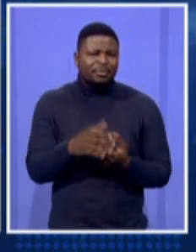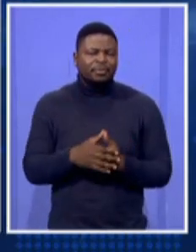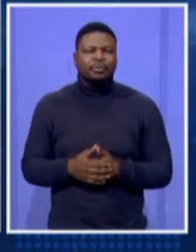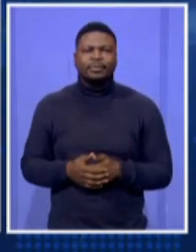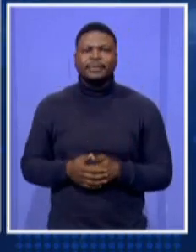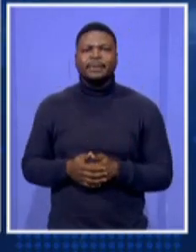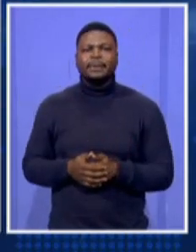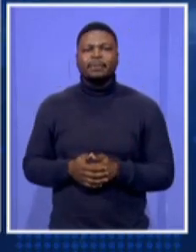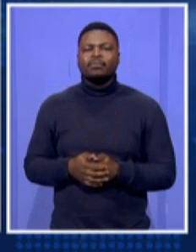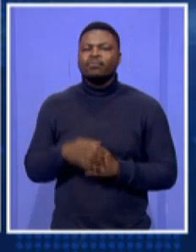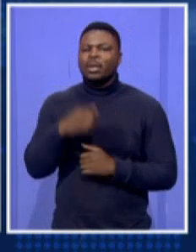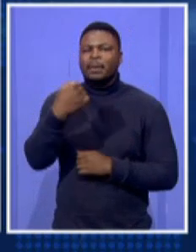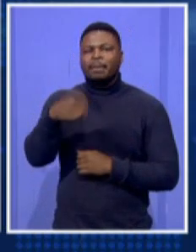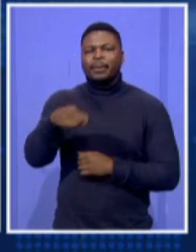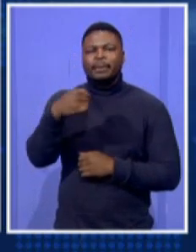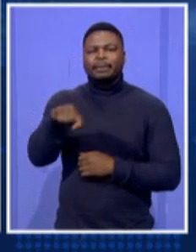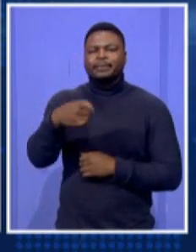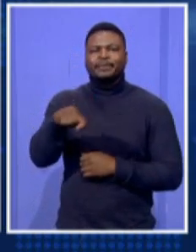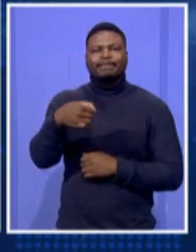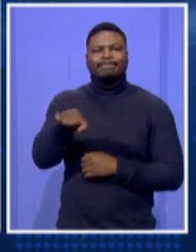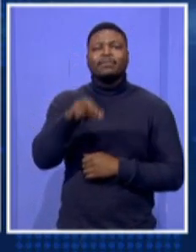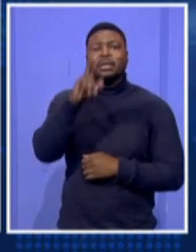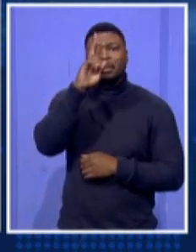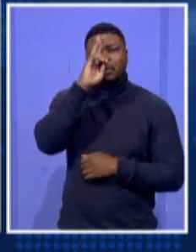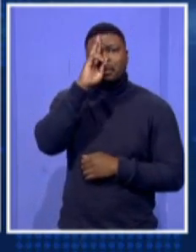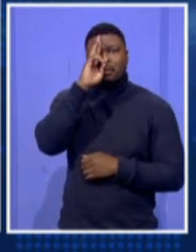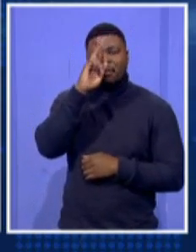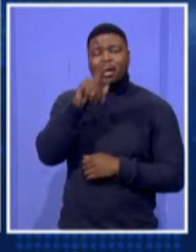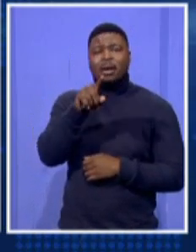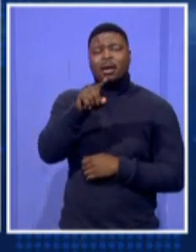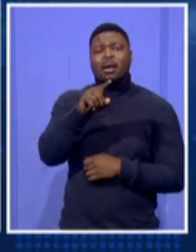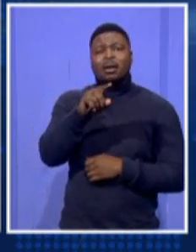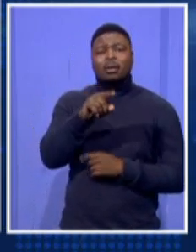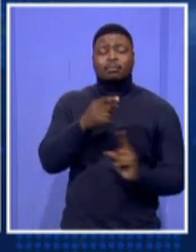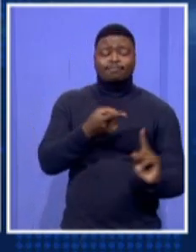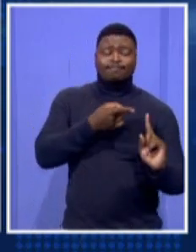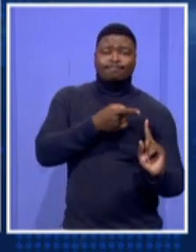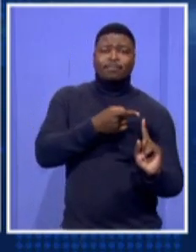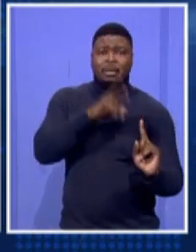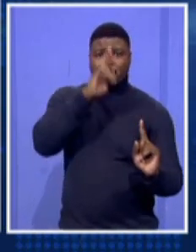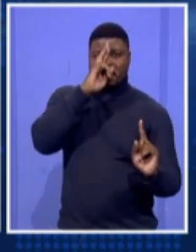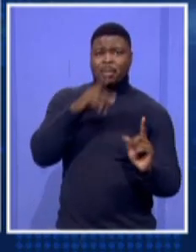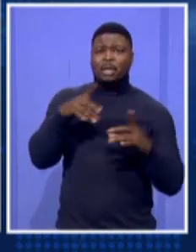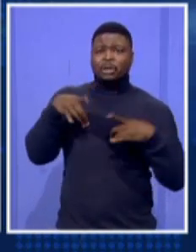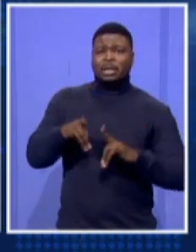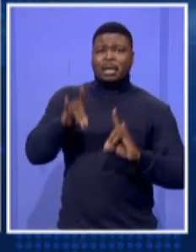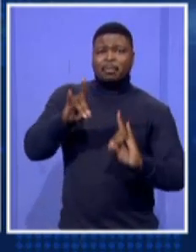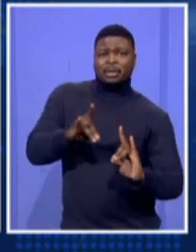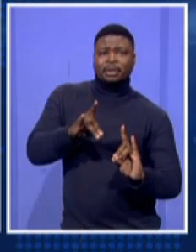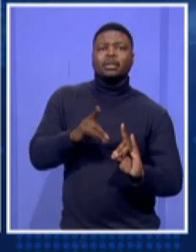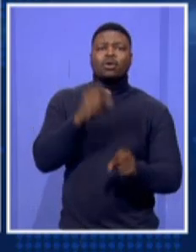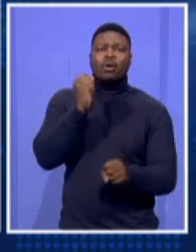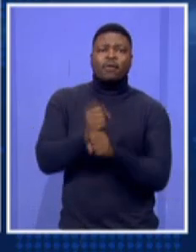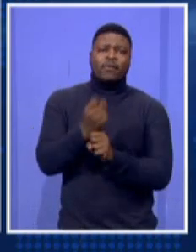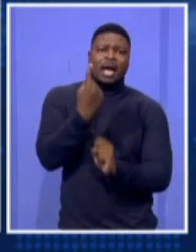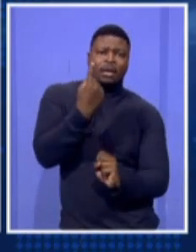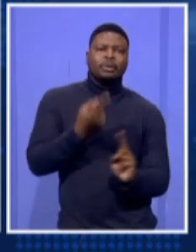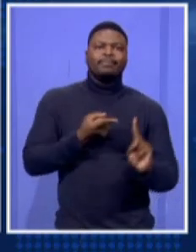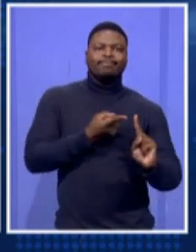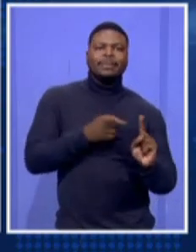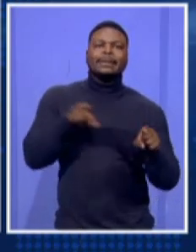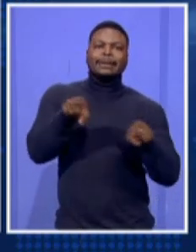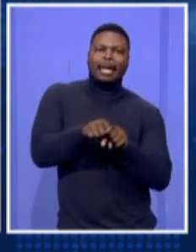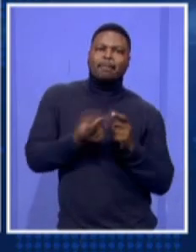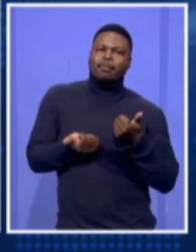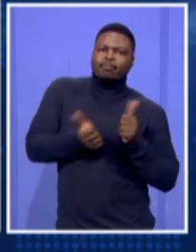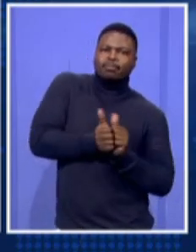MEC Panyaza Lesufi, who is also the chairperson of the ANC in Gauteng, is one of us. And